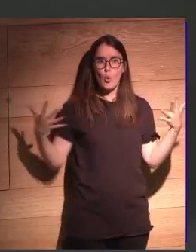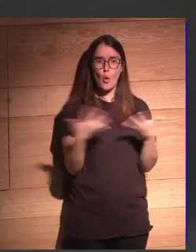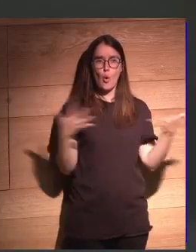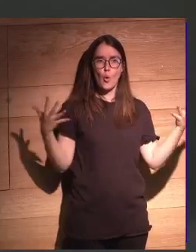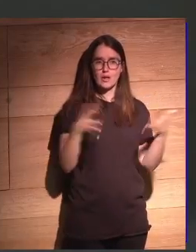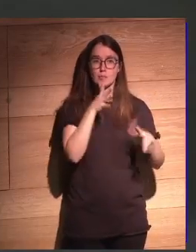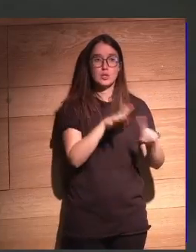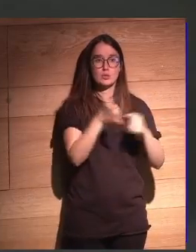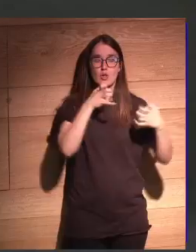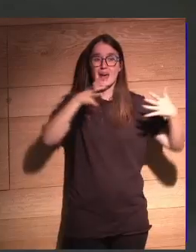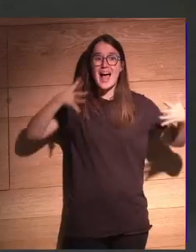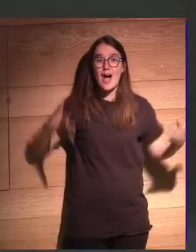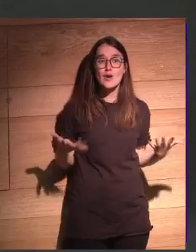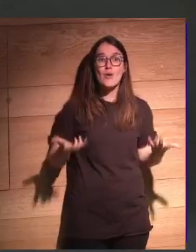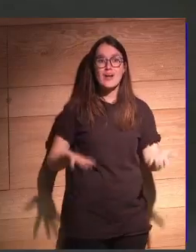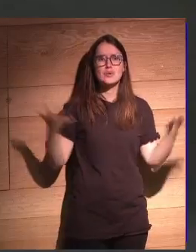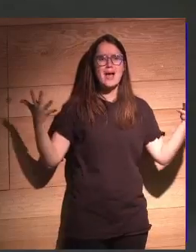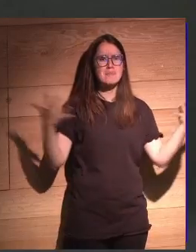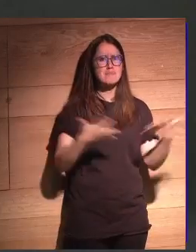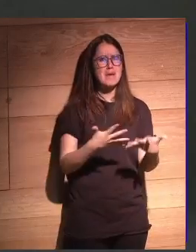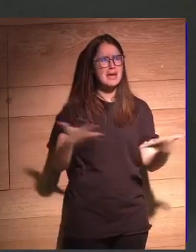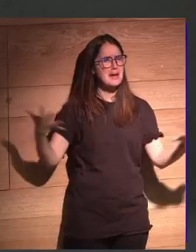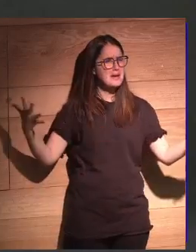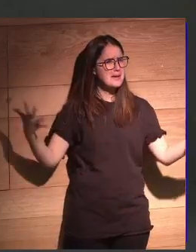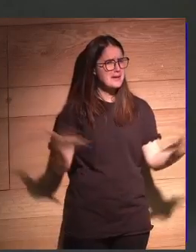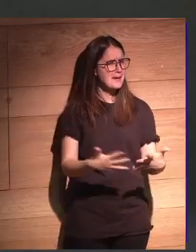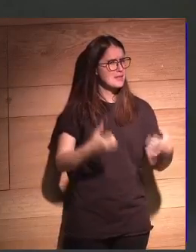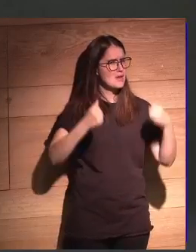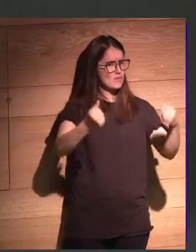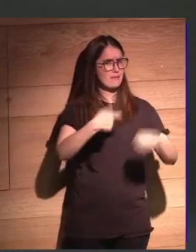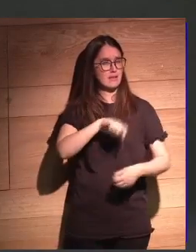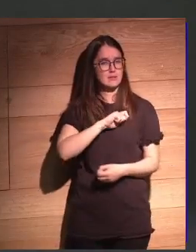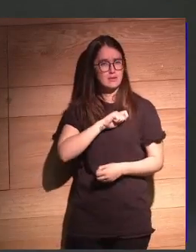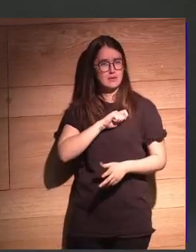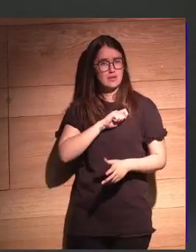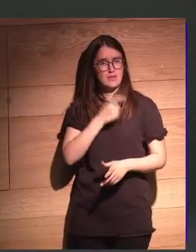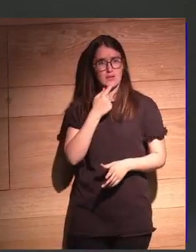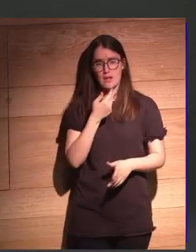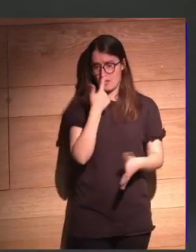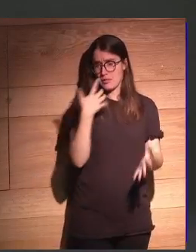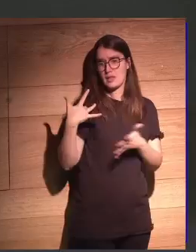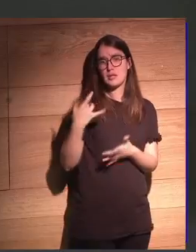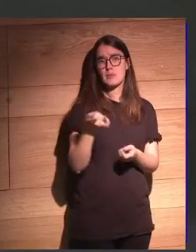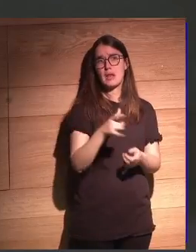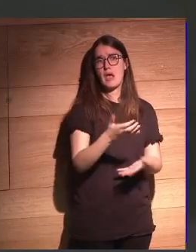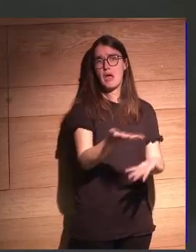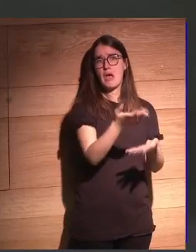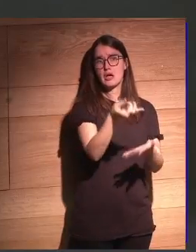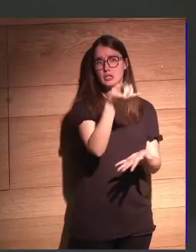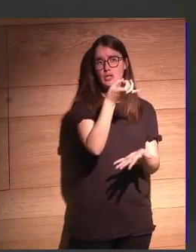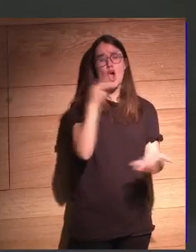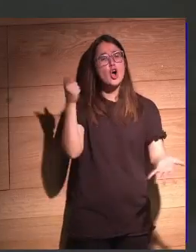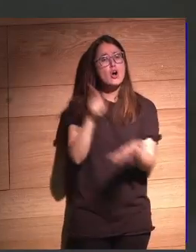solutions that we need to undertake right now, because the situation right now is an emergency. This